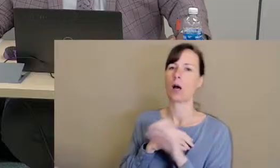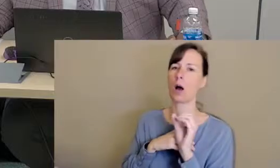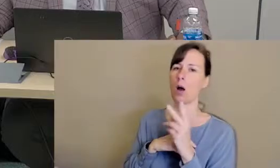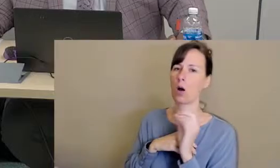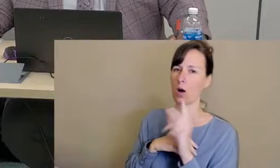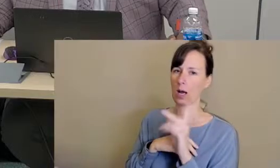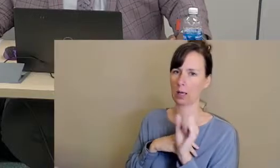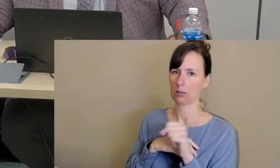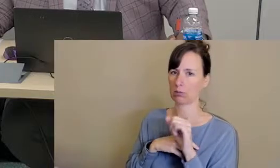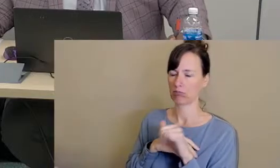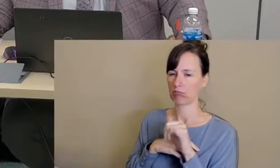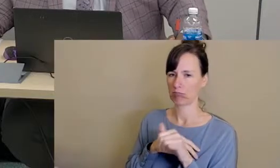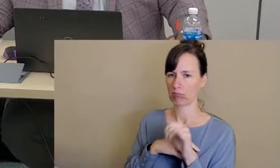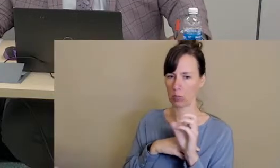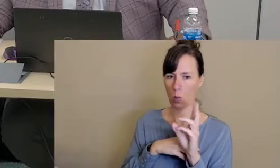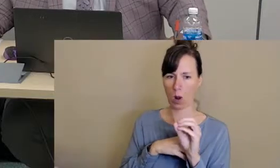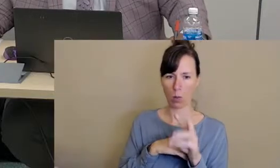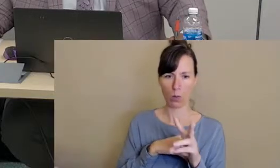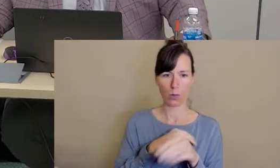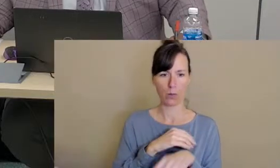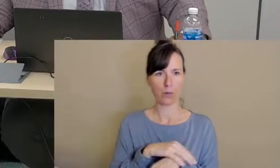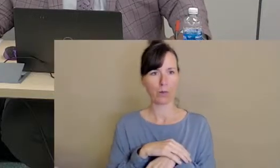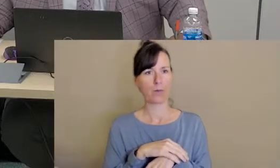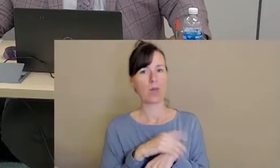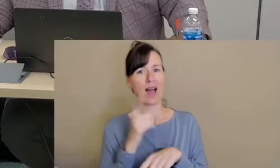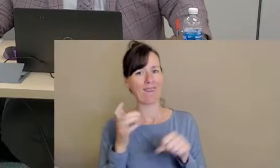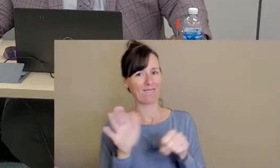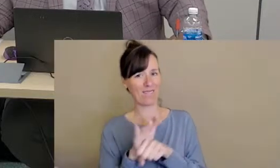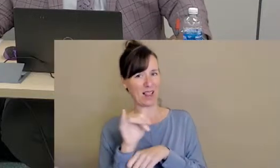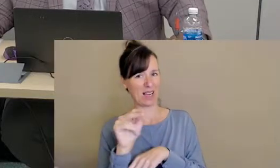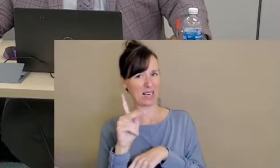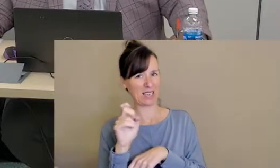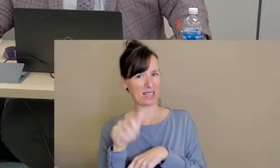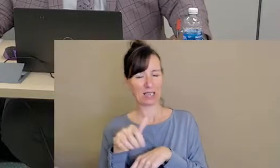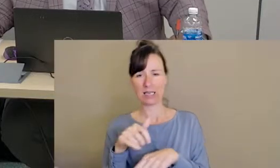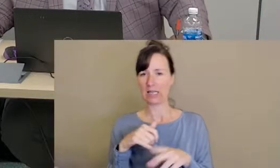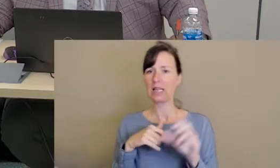key. Yes, they will be filling in the key.